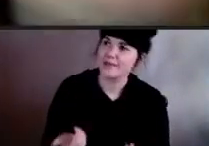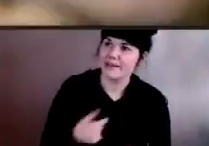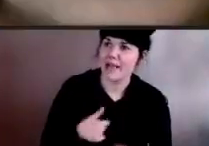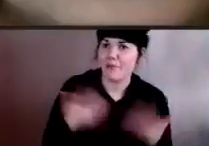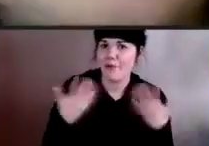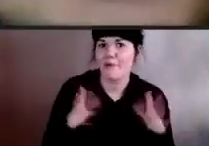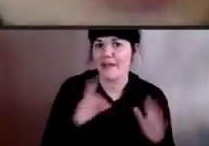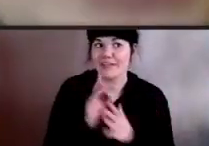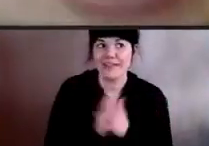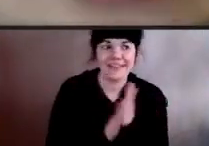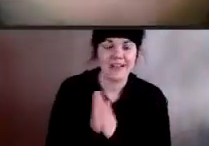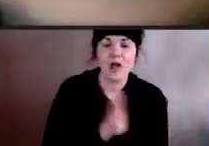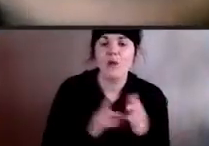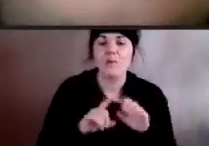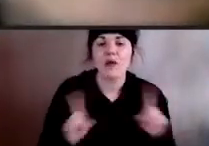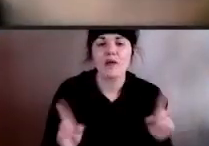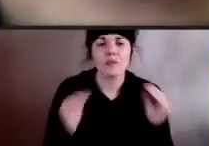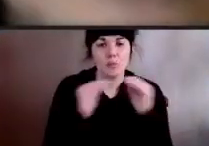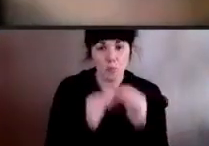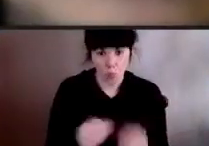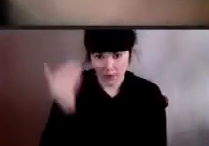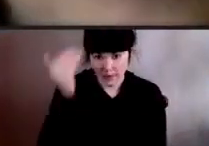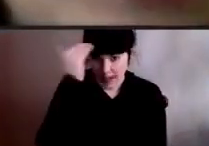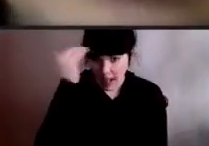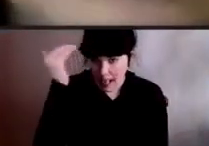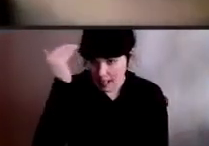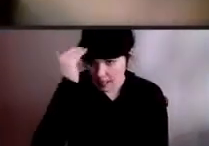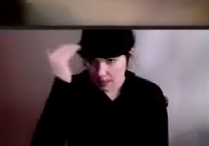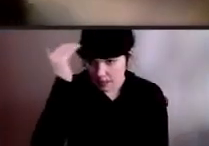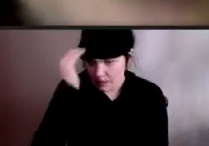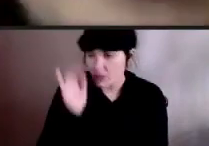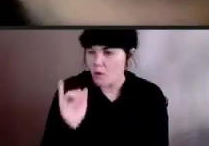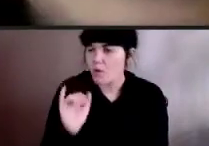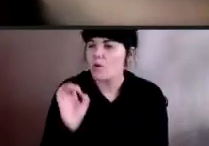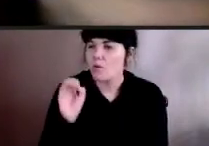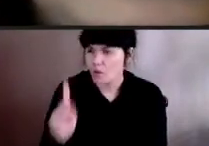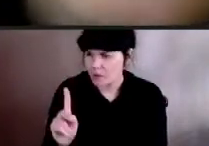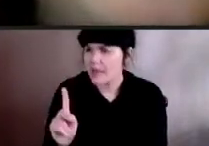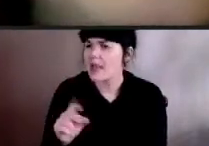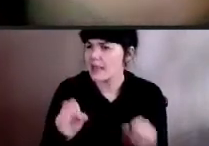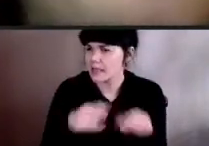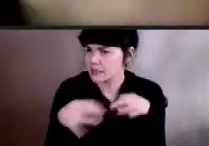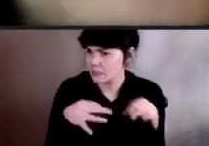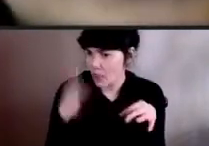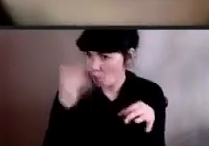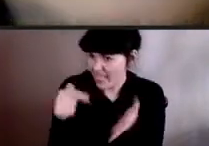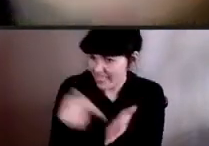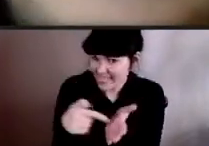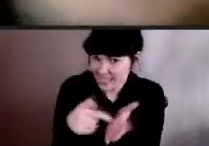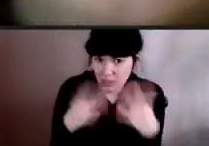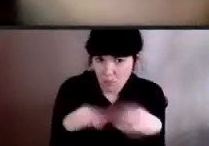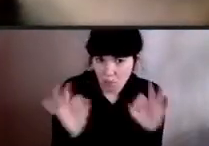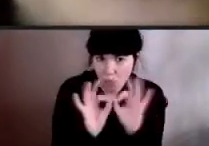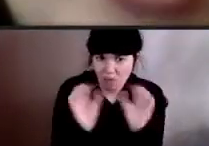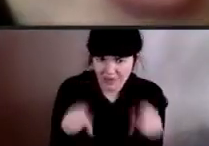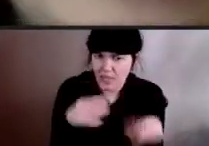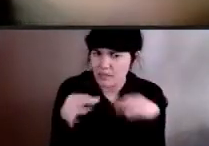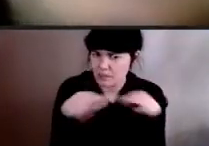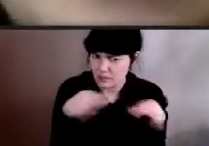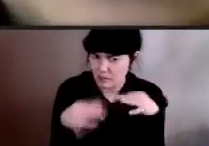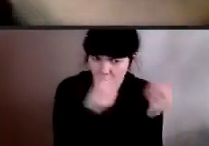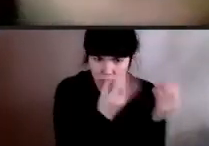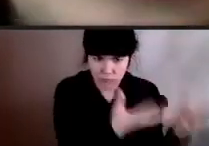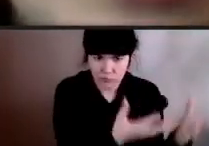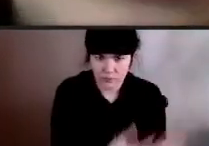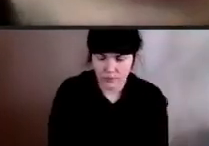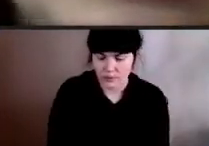have when to go back and say, this is why this is important. You know, we're not you know, there are real tangible